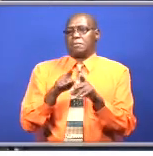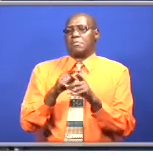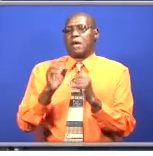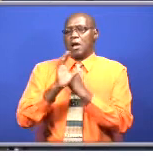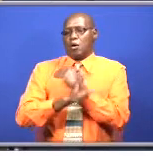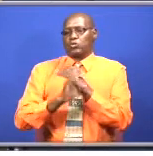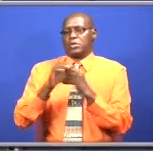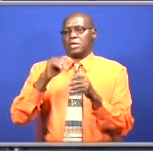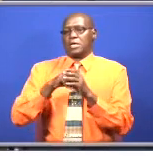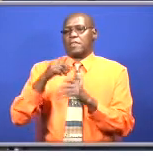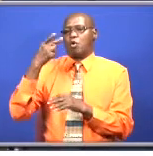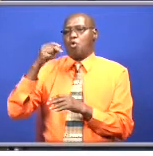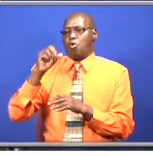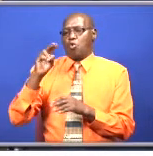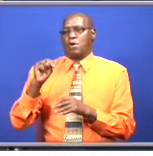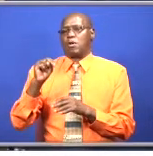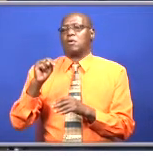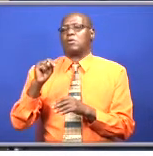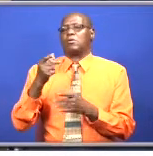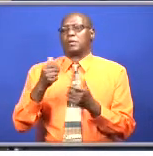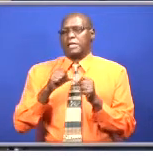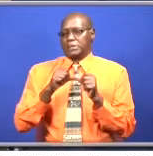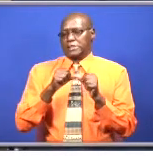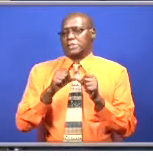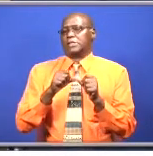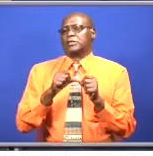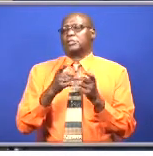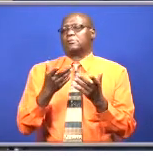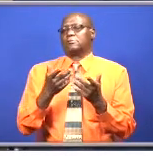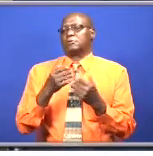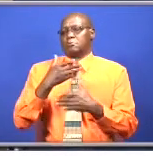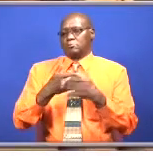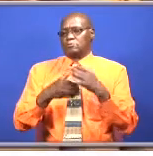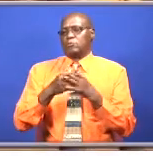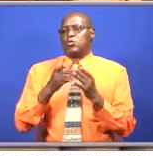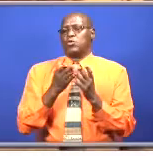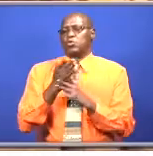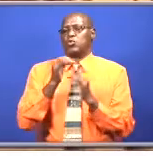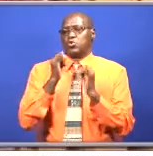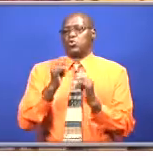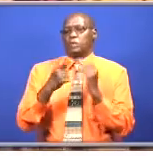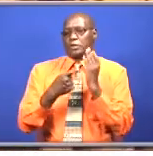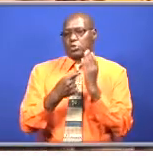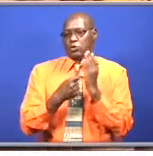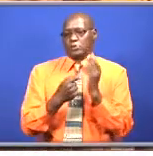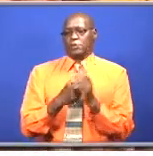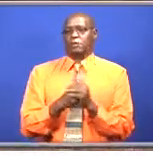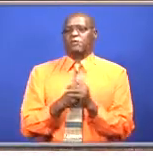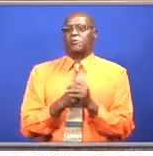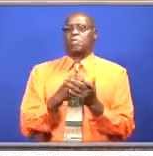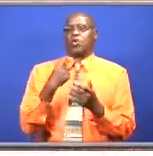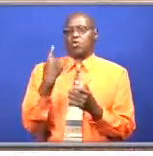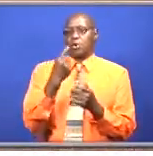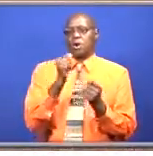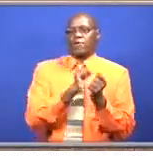to address long-term resilience building through new technologies. Already, 15.5 million